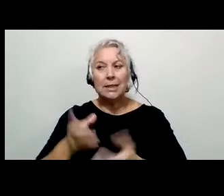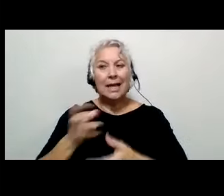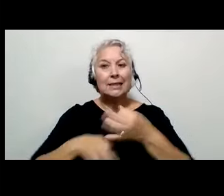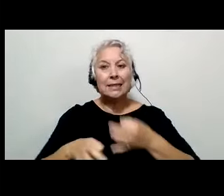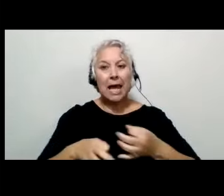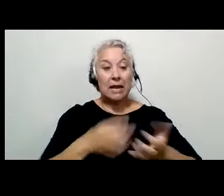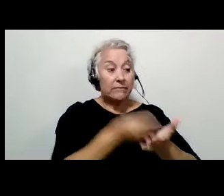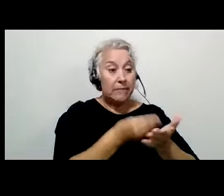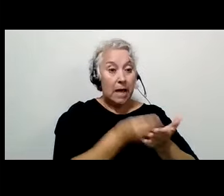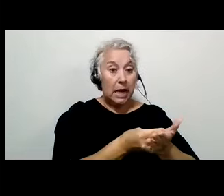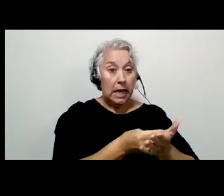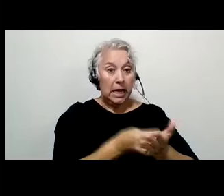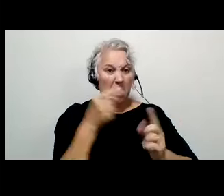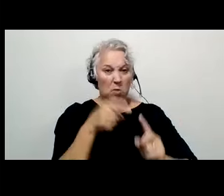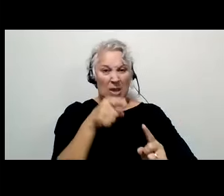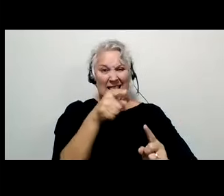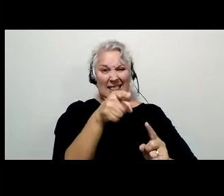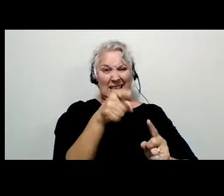this